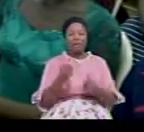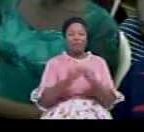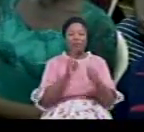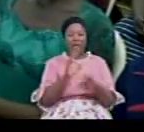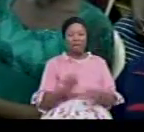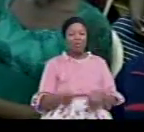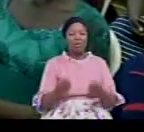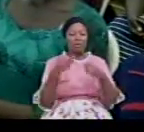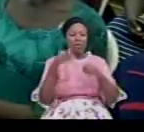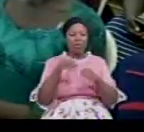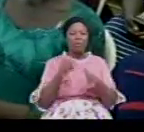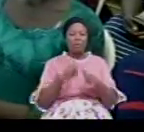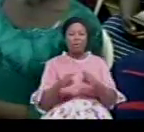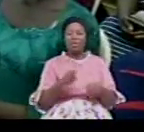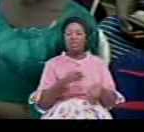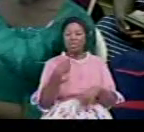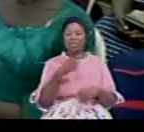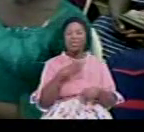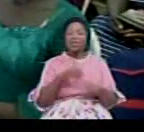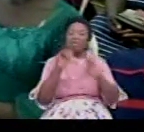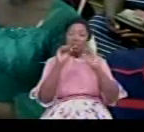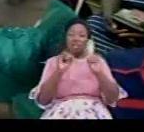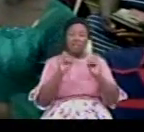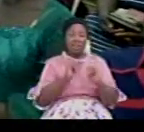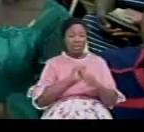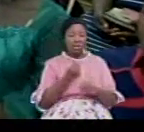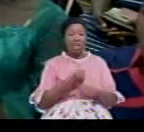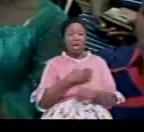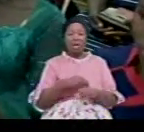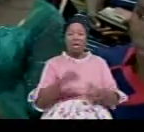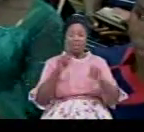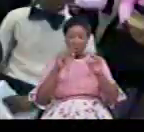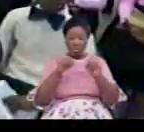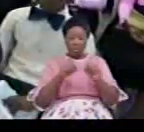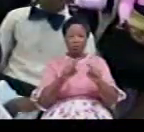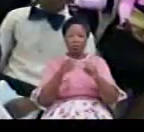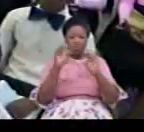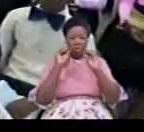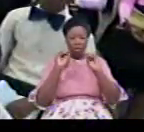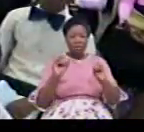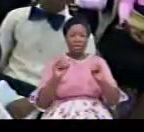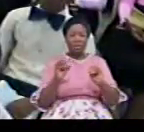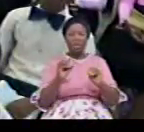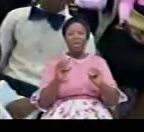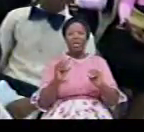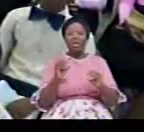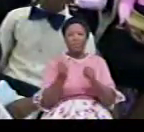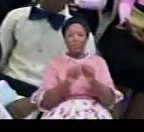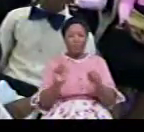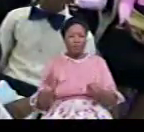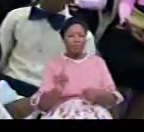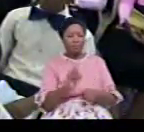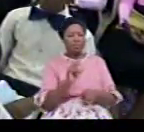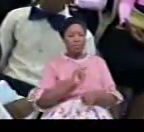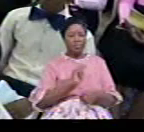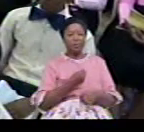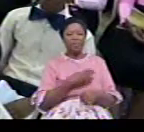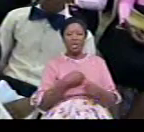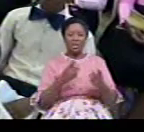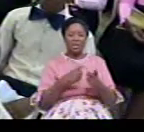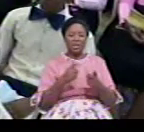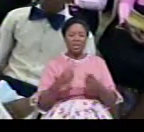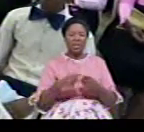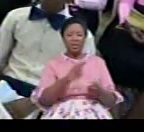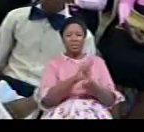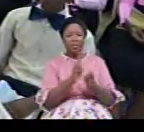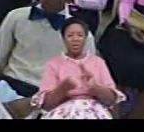he teaches, and we teach, and the Bible teaches, and everyone ought to teach, repentance toward God and